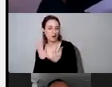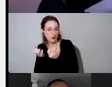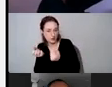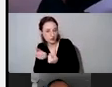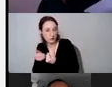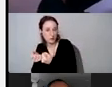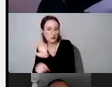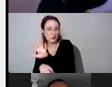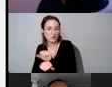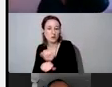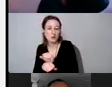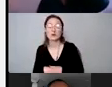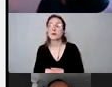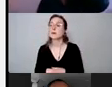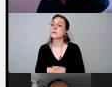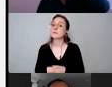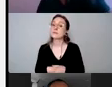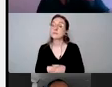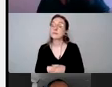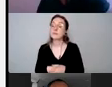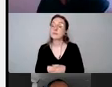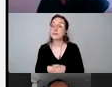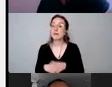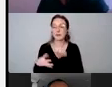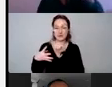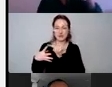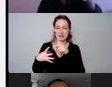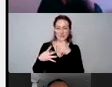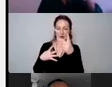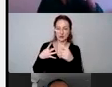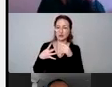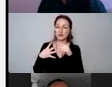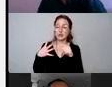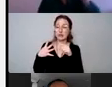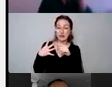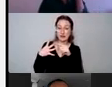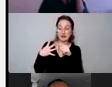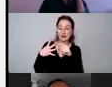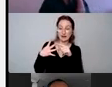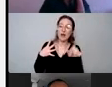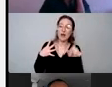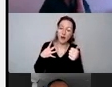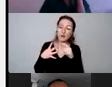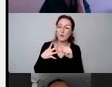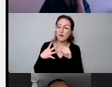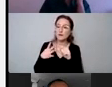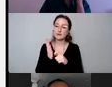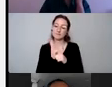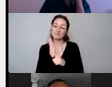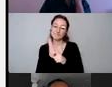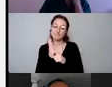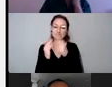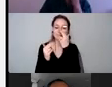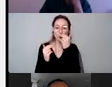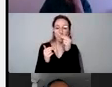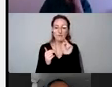And the other projects, so one of them is this comic graphic novel about abuse and domestic